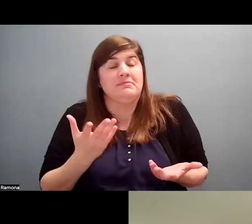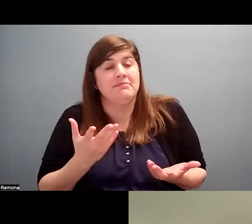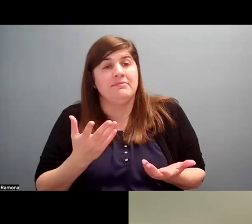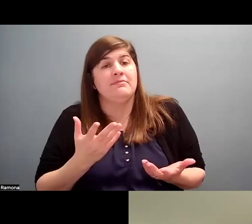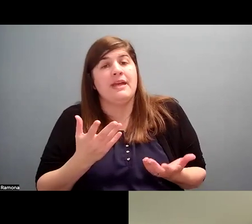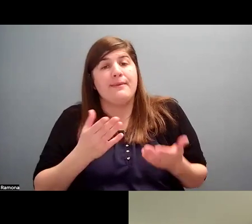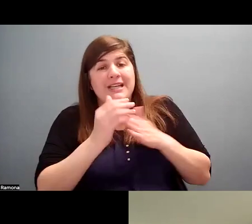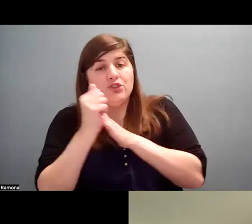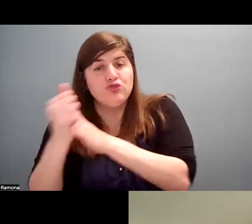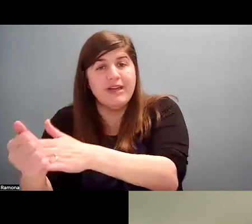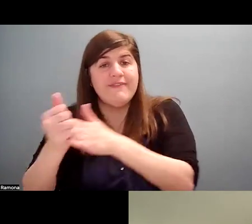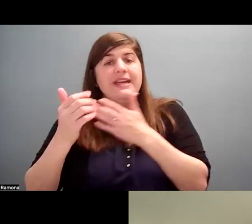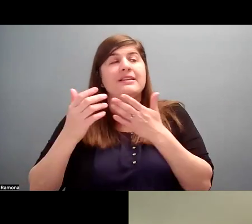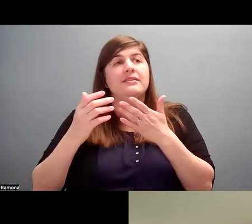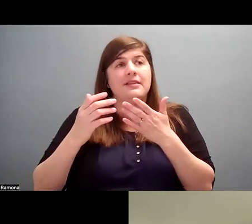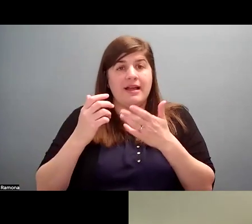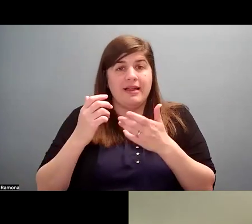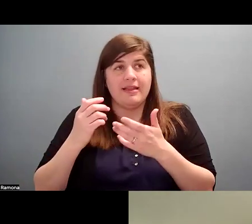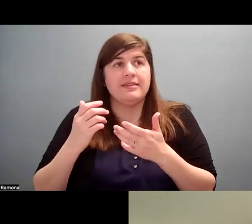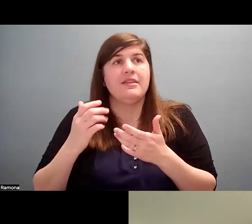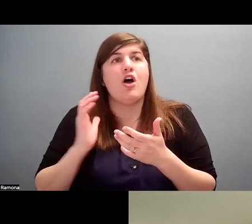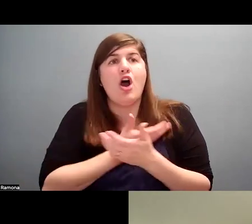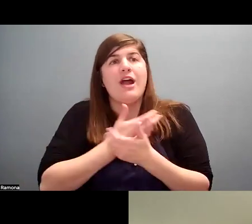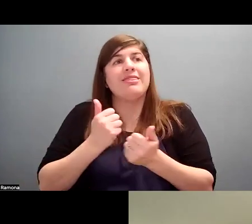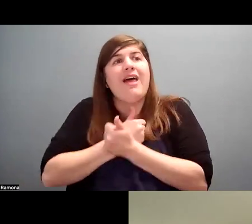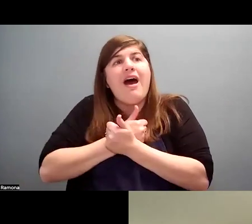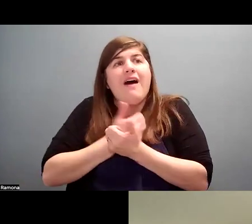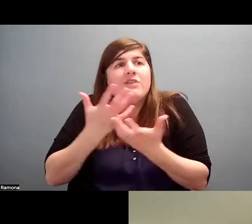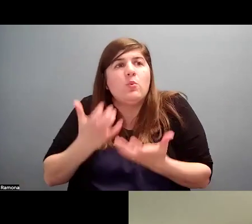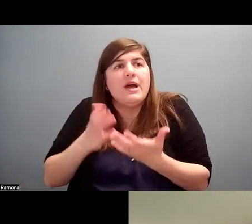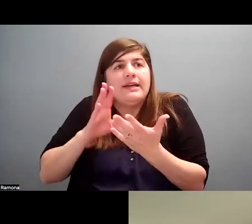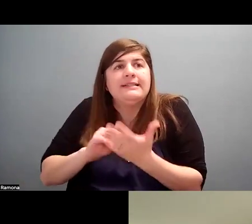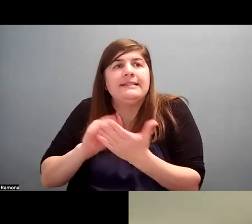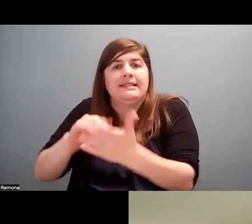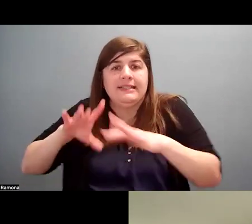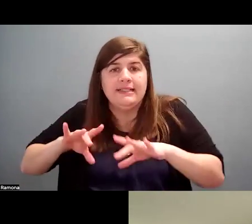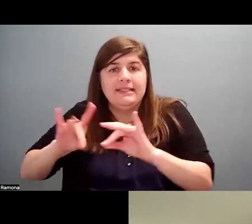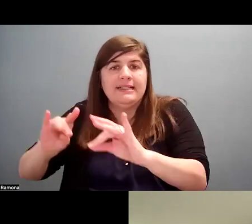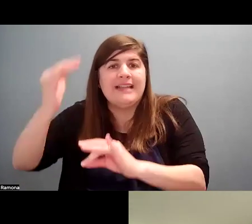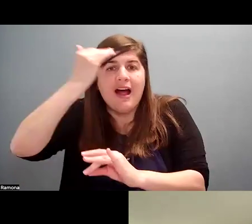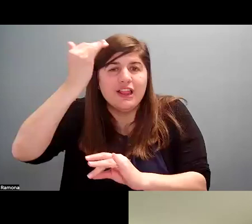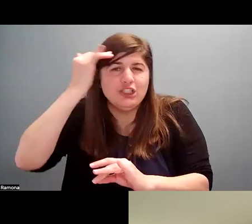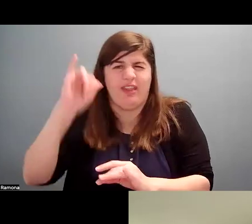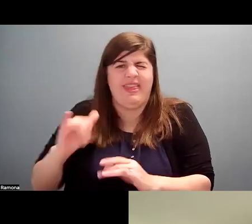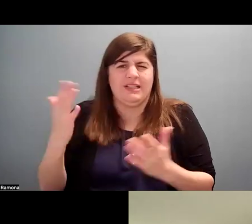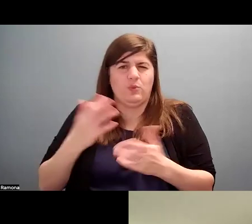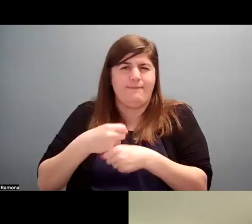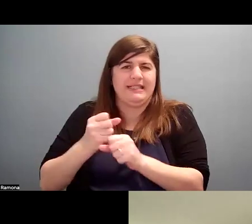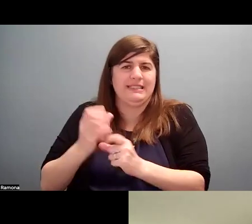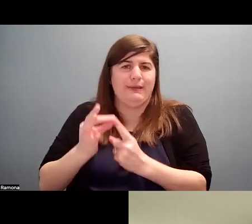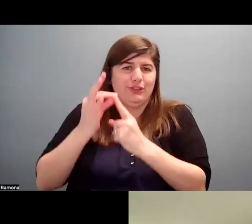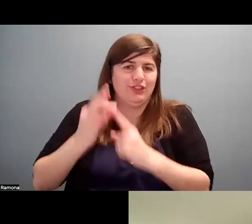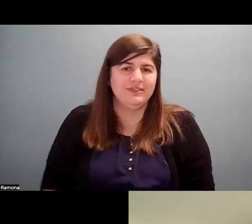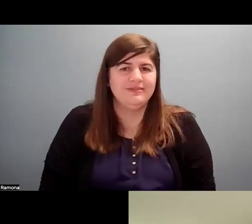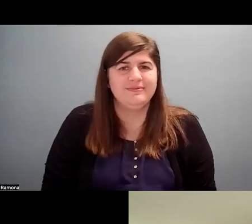driven by the love for knowledge makes us like special. So I think that makes it very cool. That's a really good